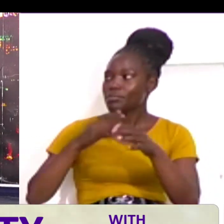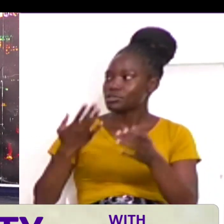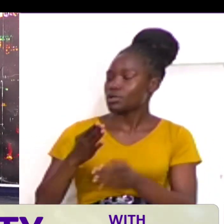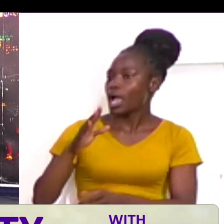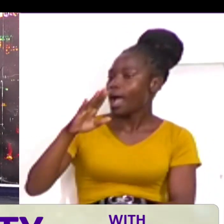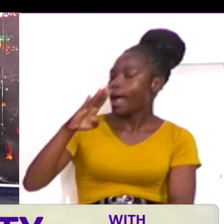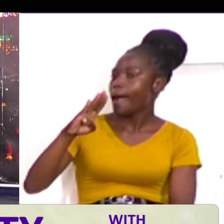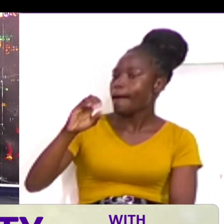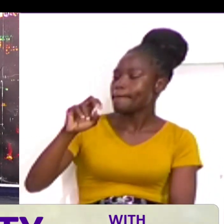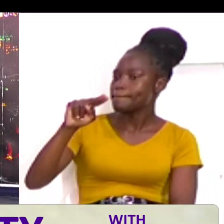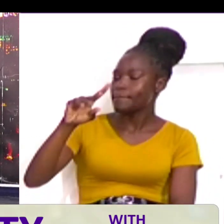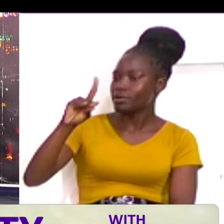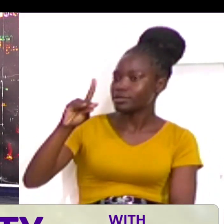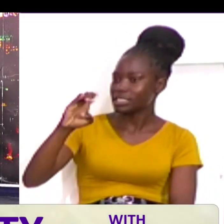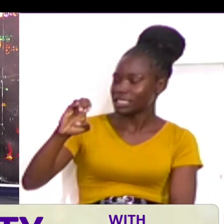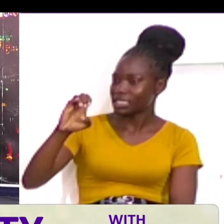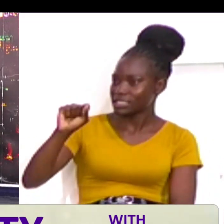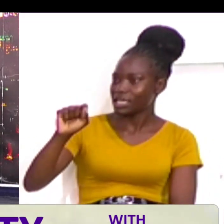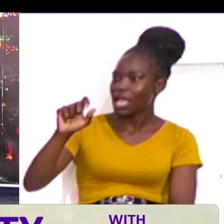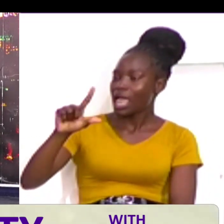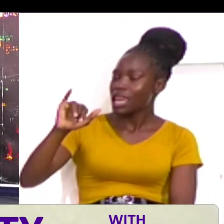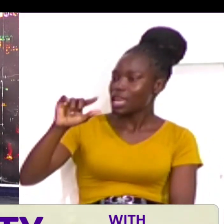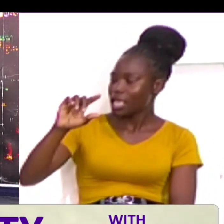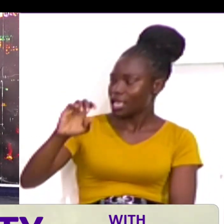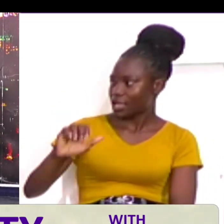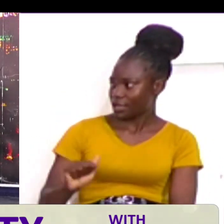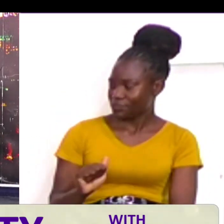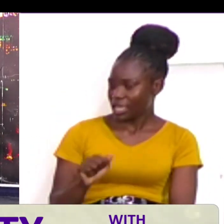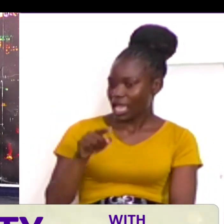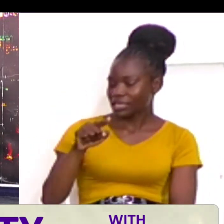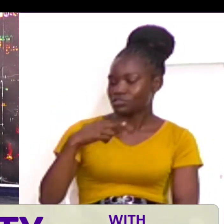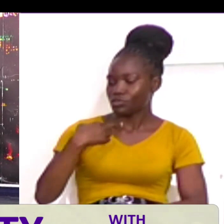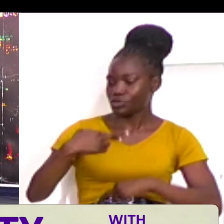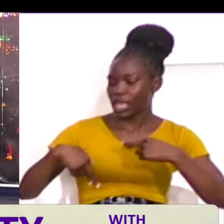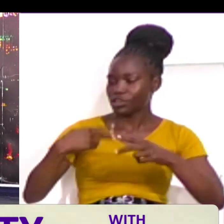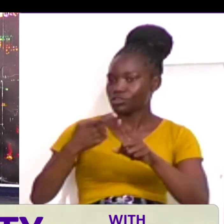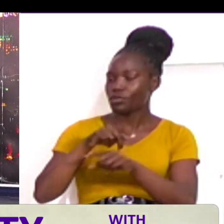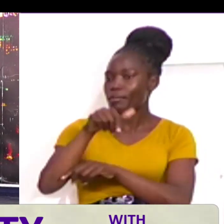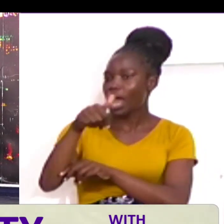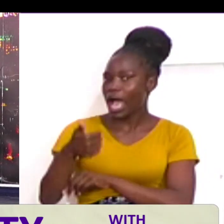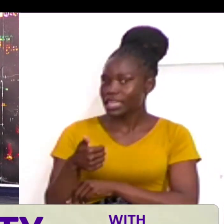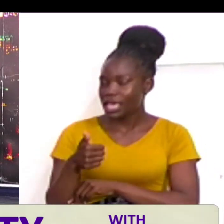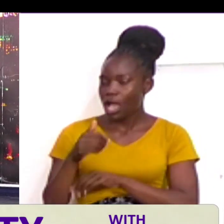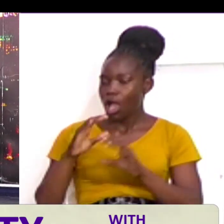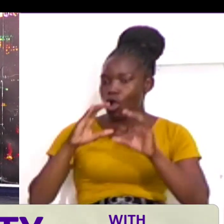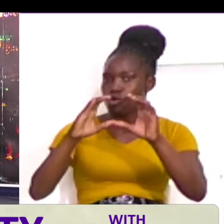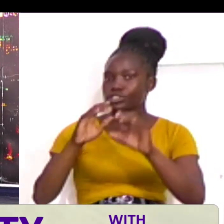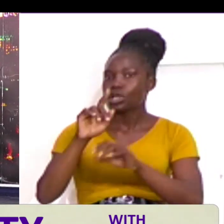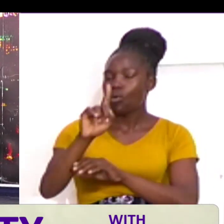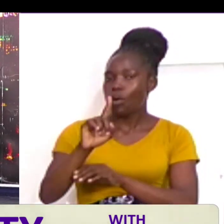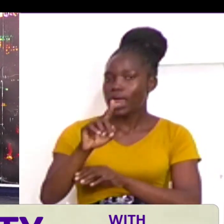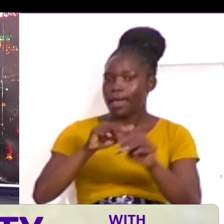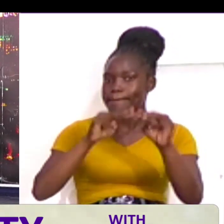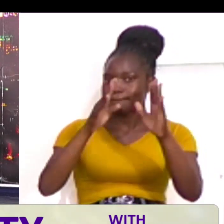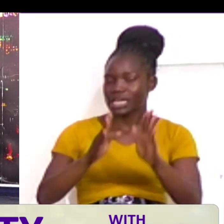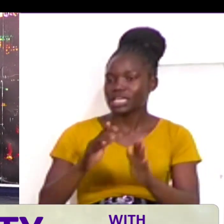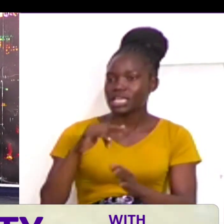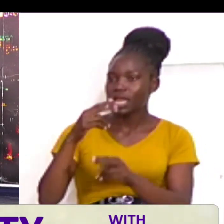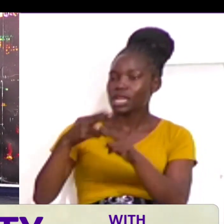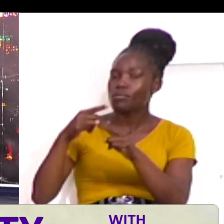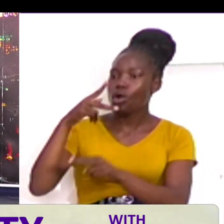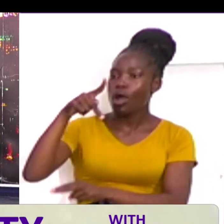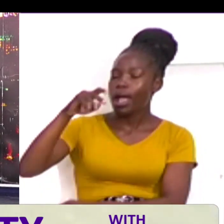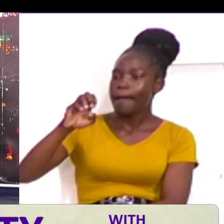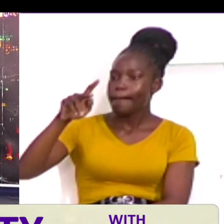German, and this is something. This is just from the reaction of other coaches. Yeah. One manager, Pep Guardiola, has said he